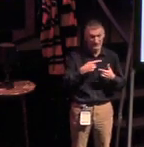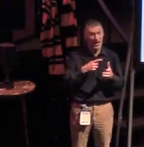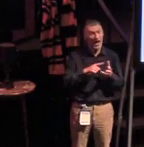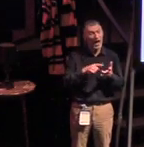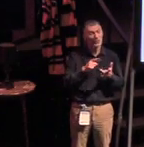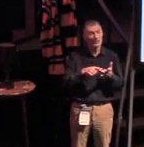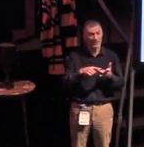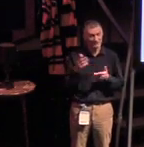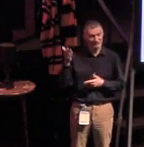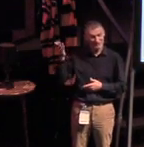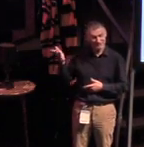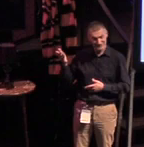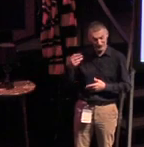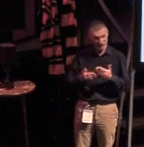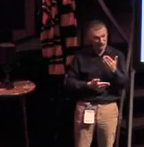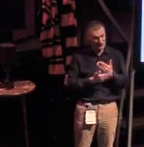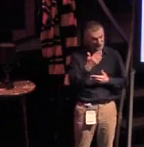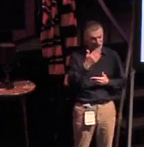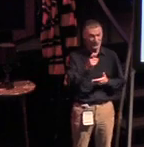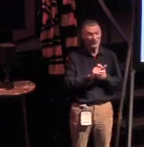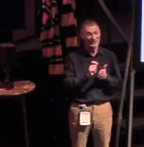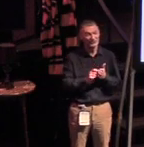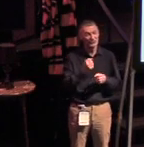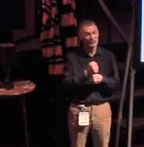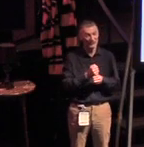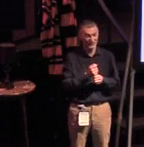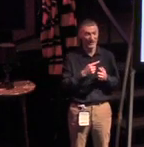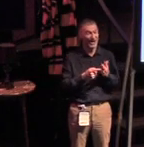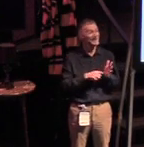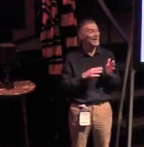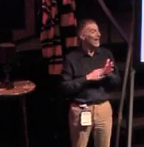recruited the new secretary general of ITM